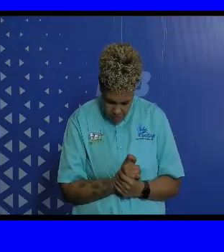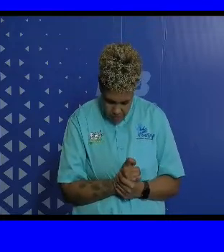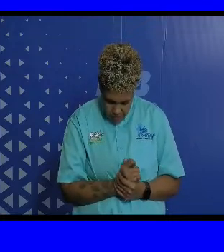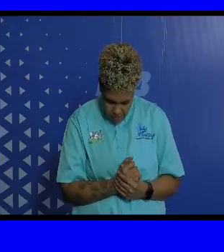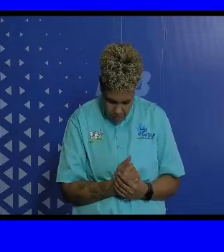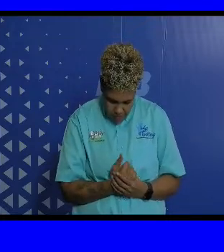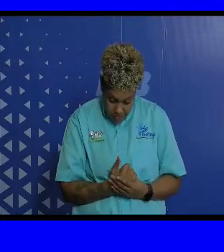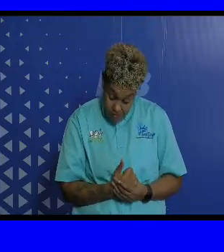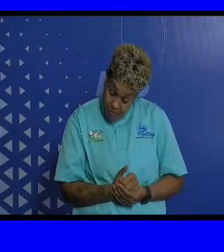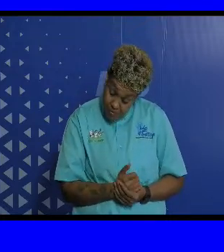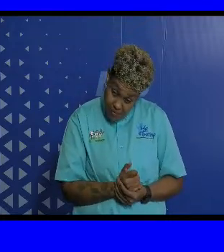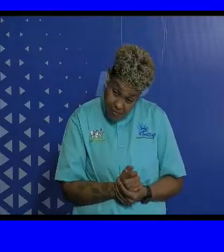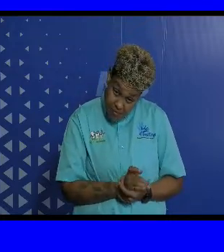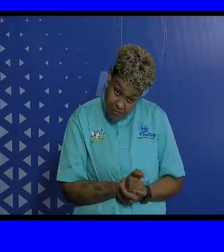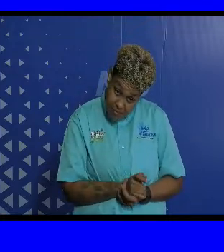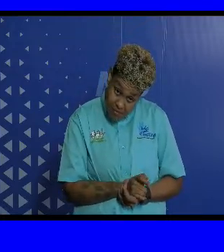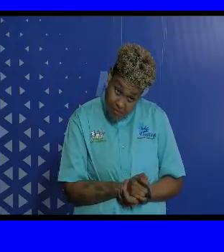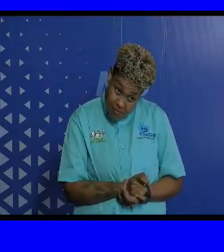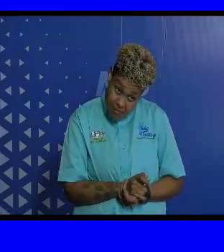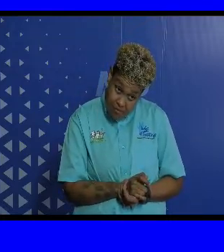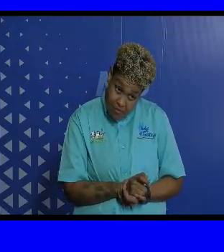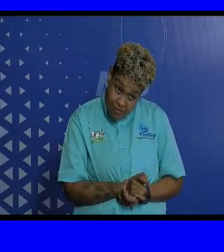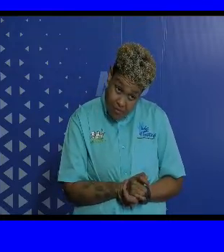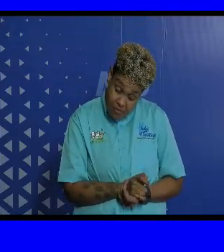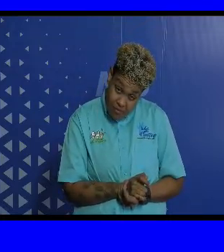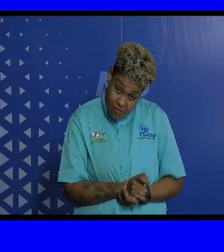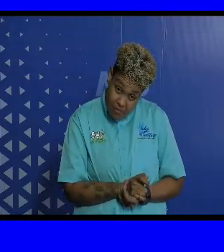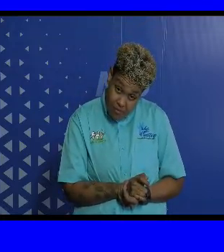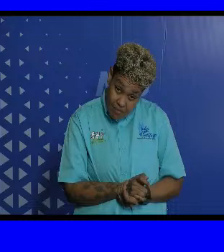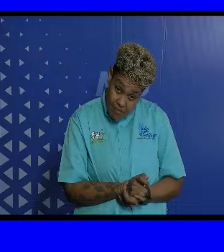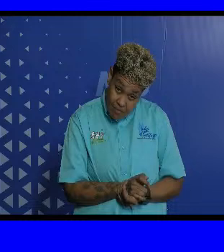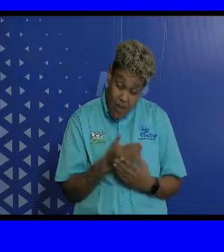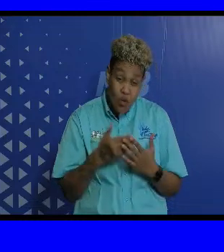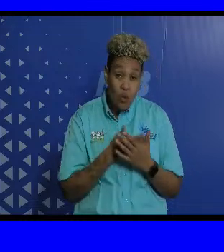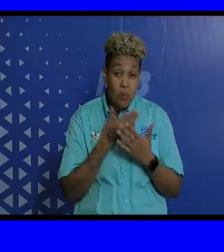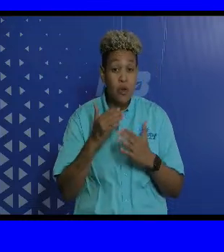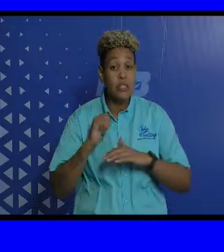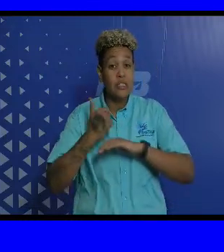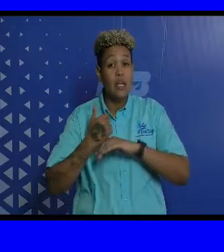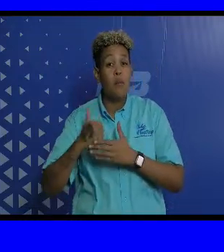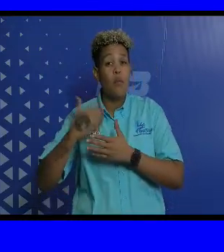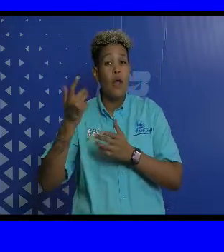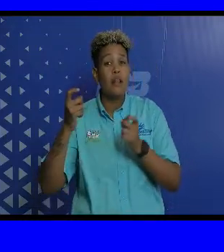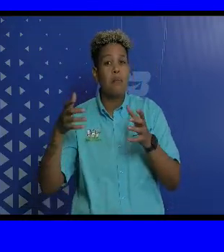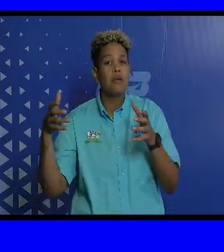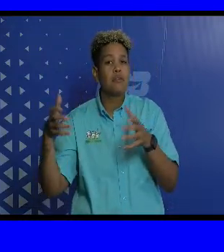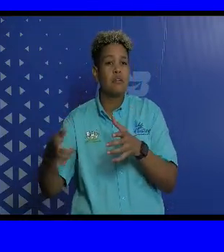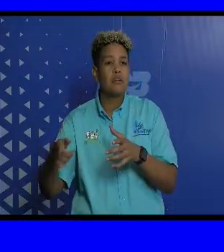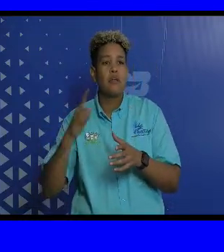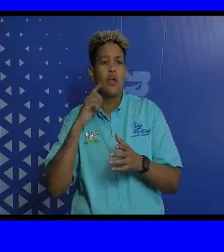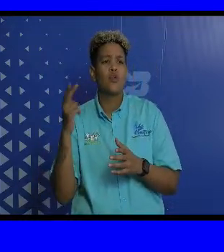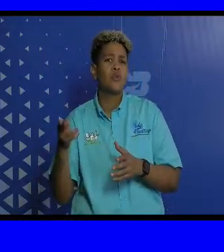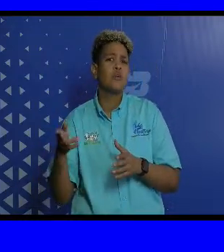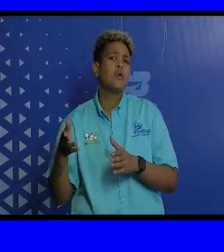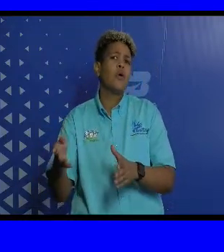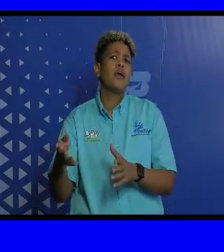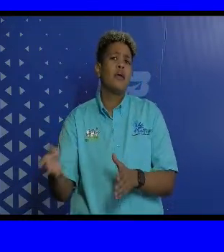up or setting up a wealth management as a segment or a division, and using that as a way